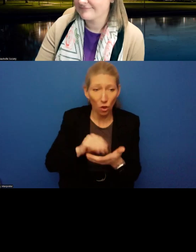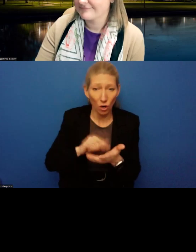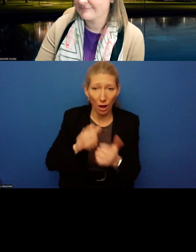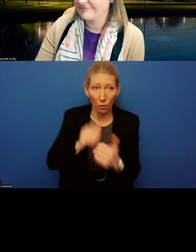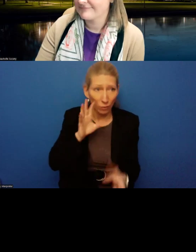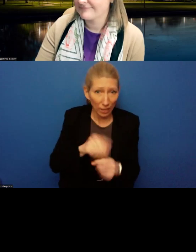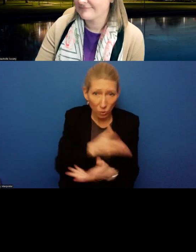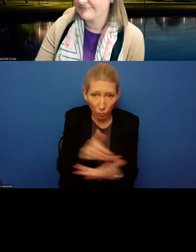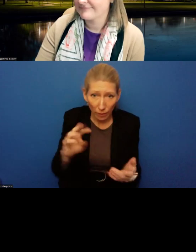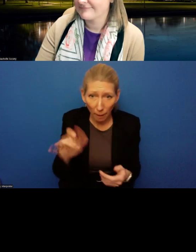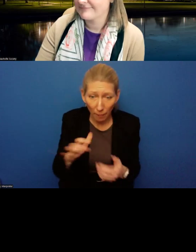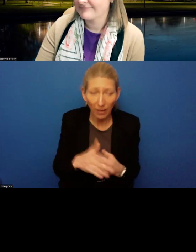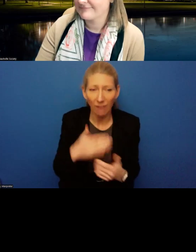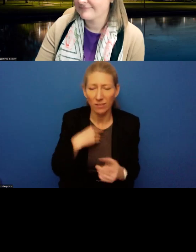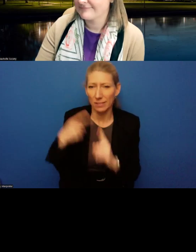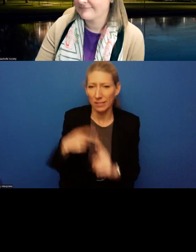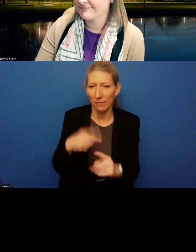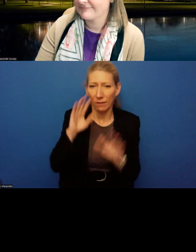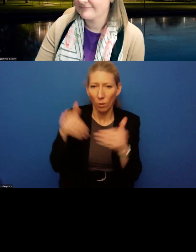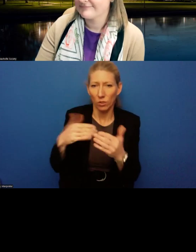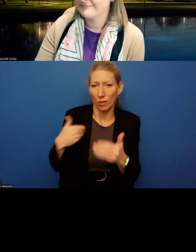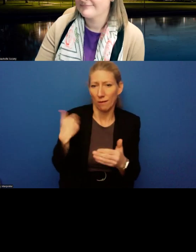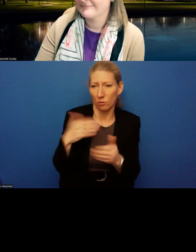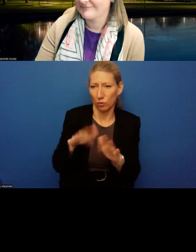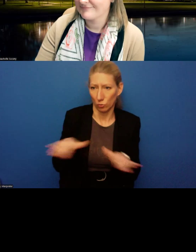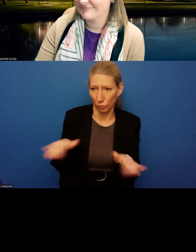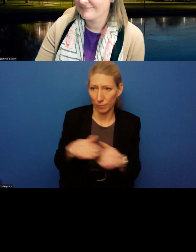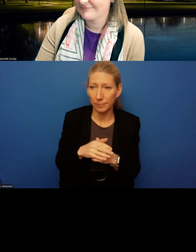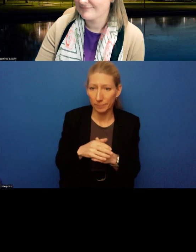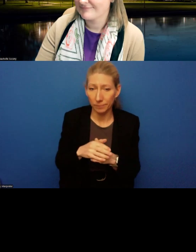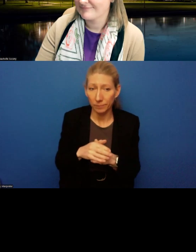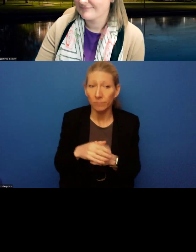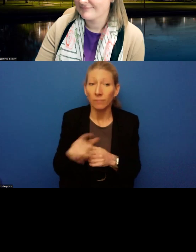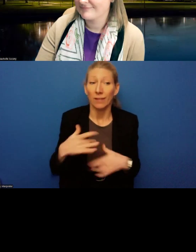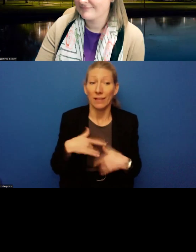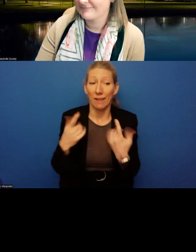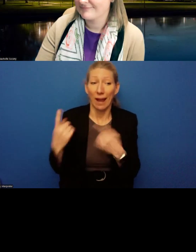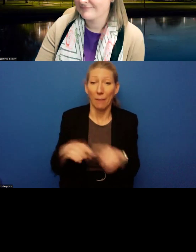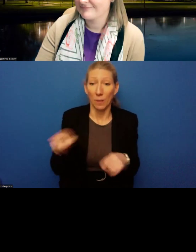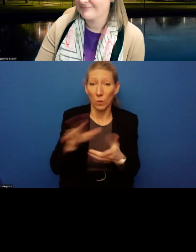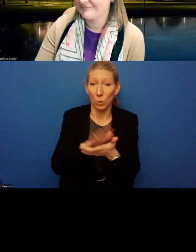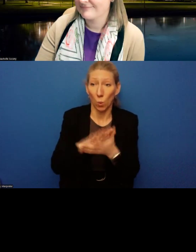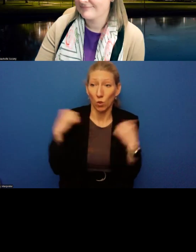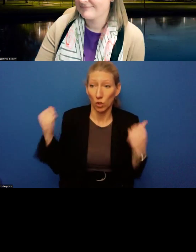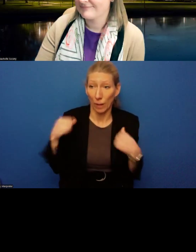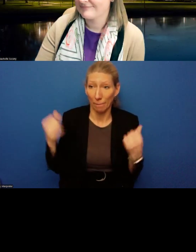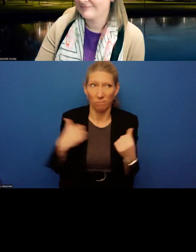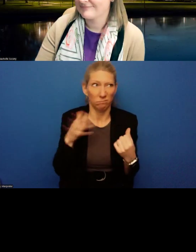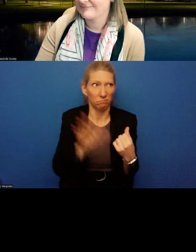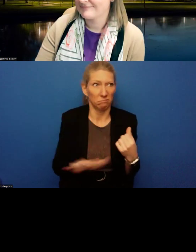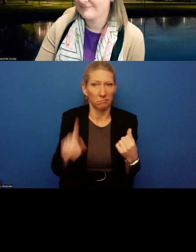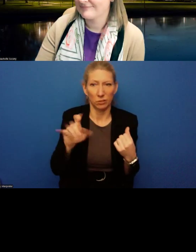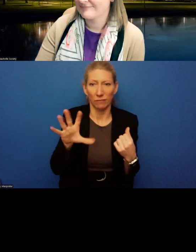public with a particular focus on young children. The event happened in our school's gymnasium and saw about